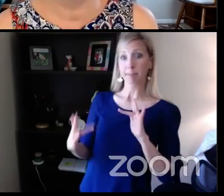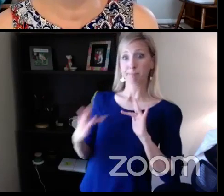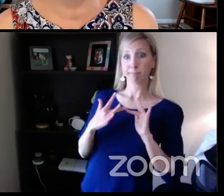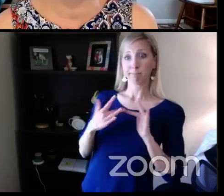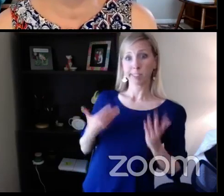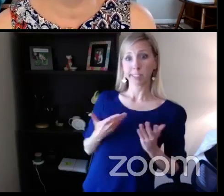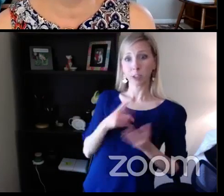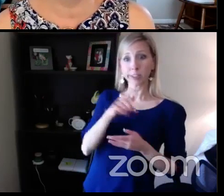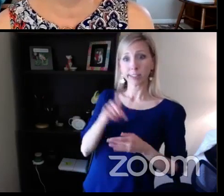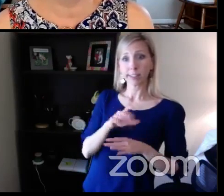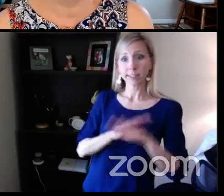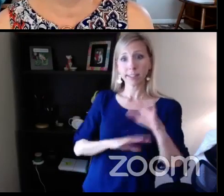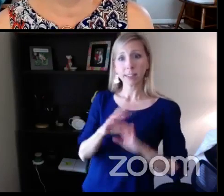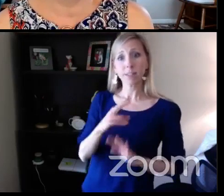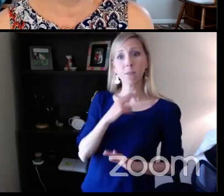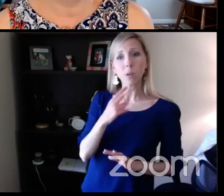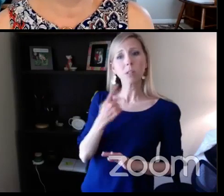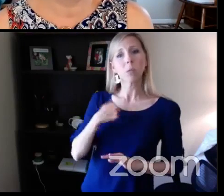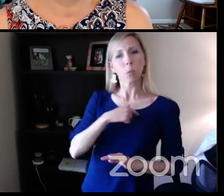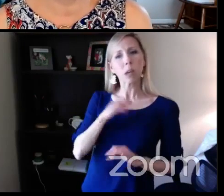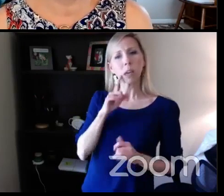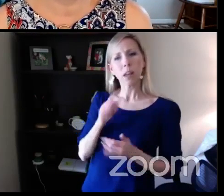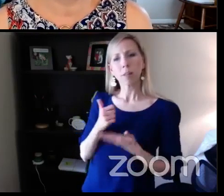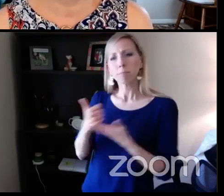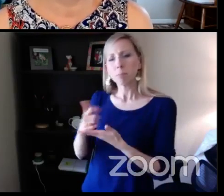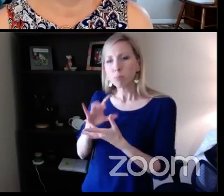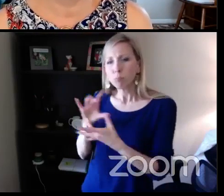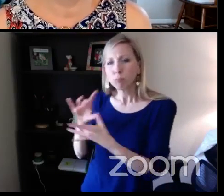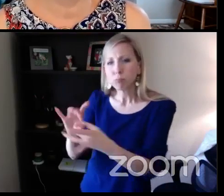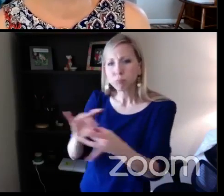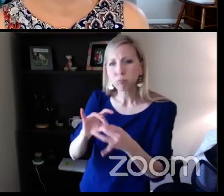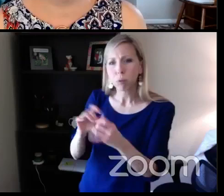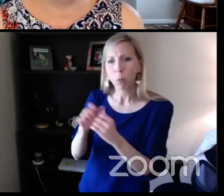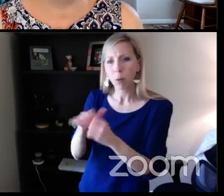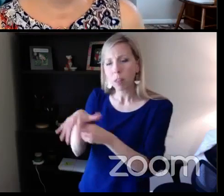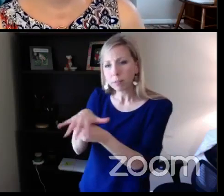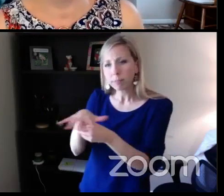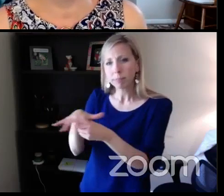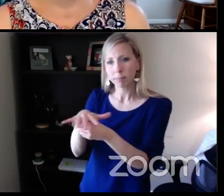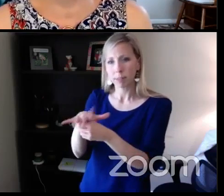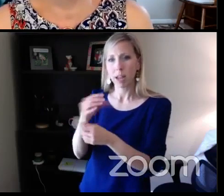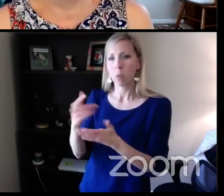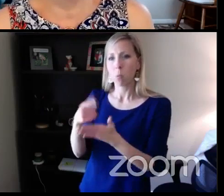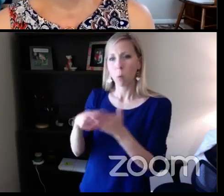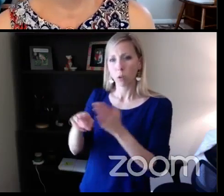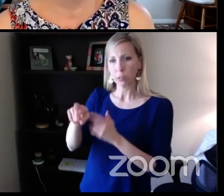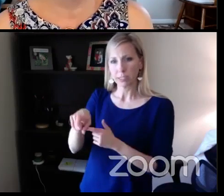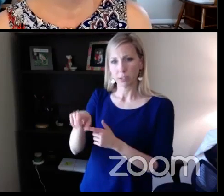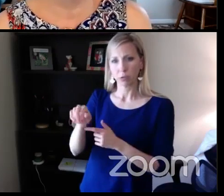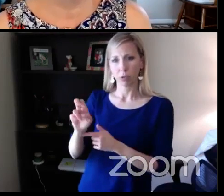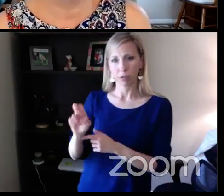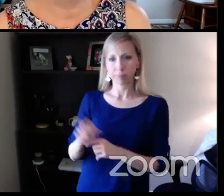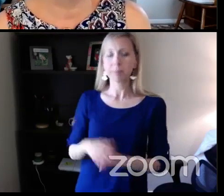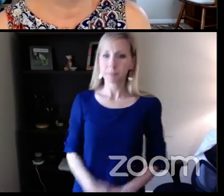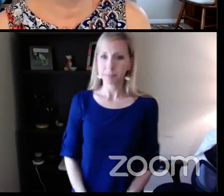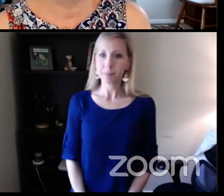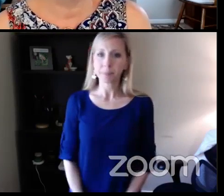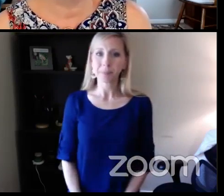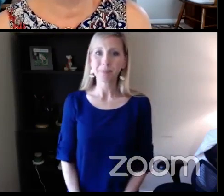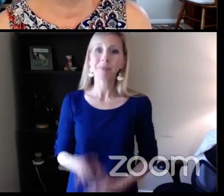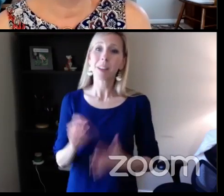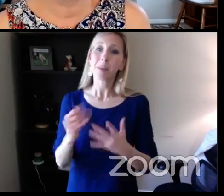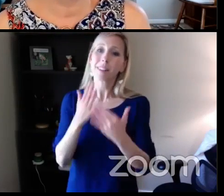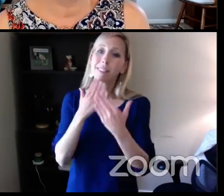with some contacts in that East Texas area to get you connected to what you need there. I'd like to thank